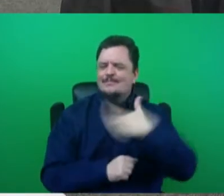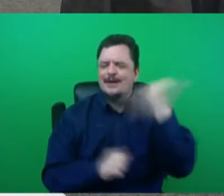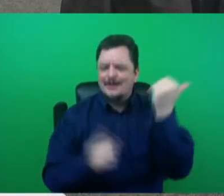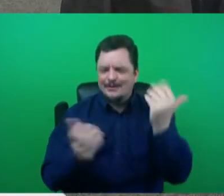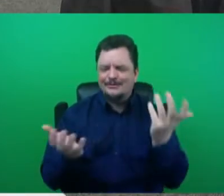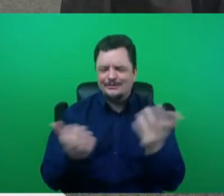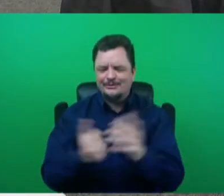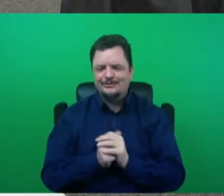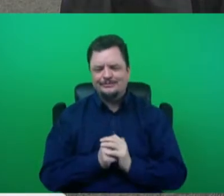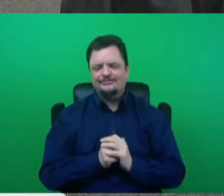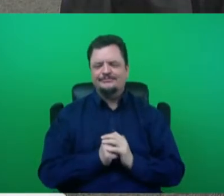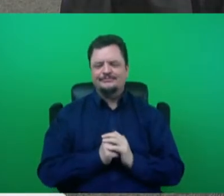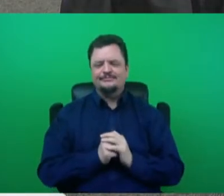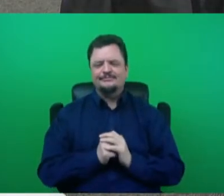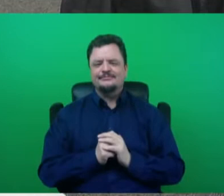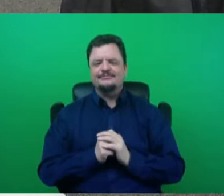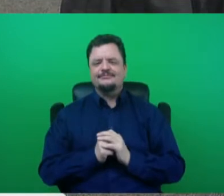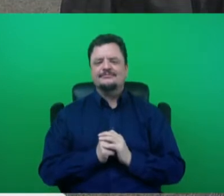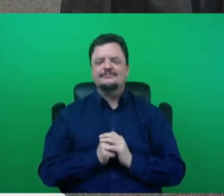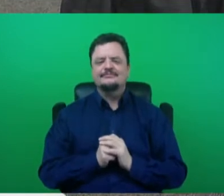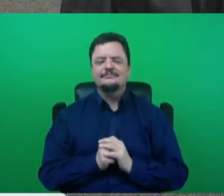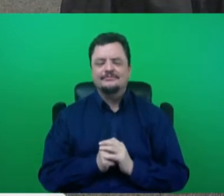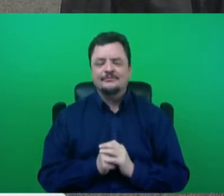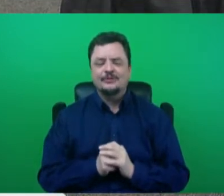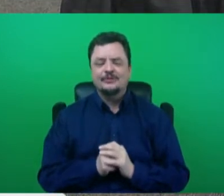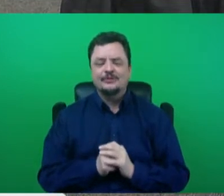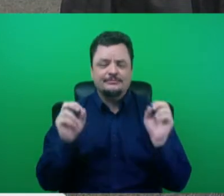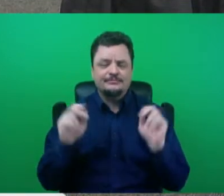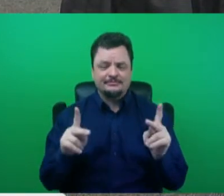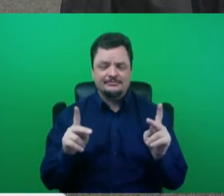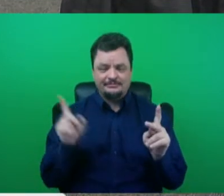Okay, Kari, mine are going to be short. I just want to say thank you. Thank you for